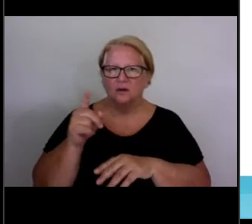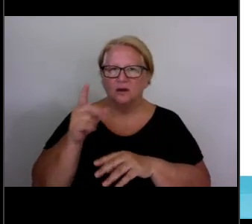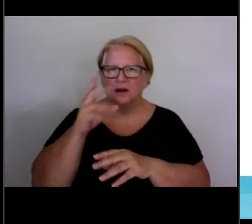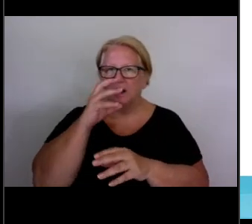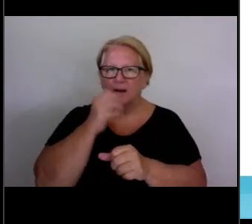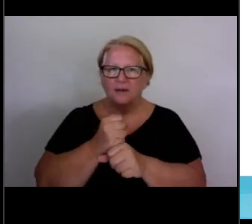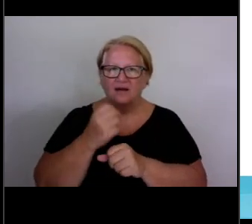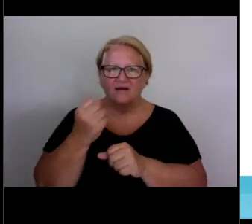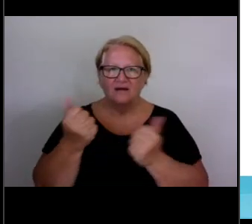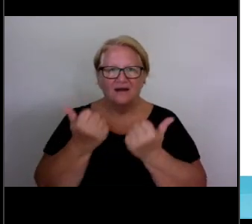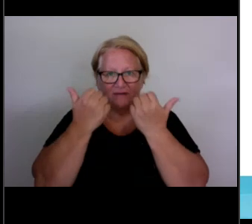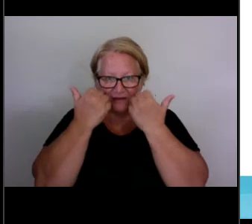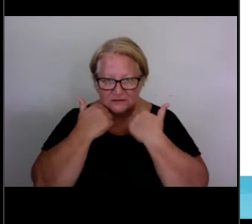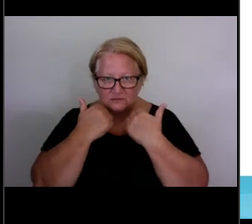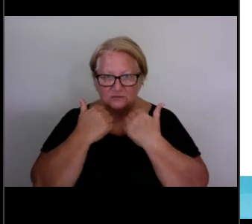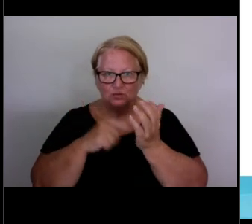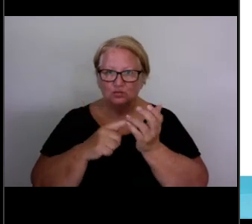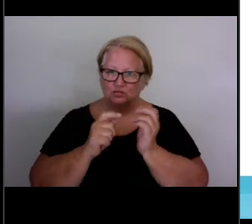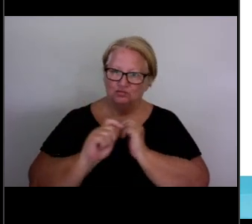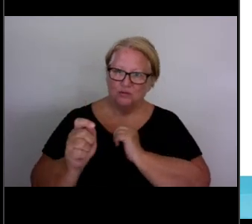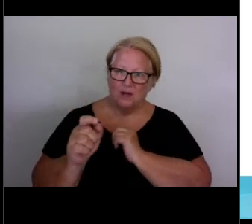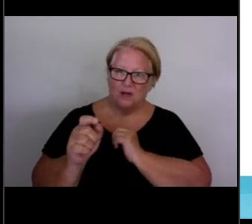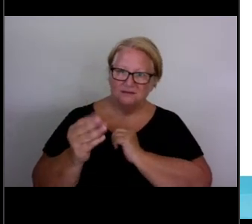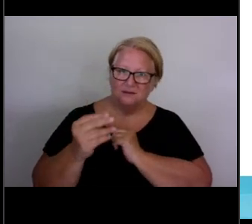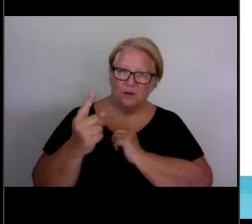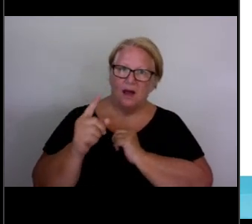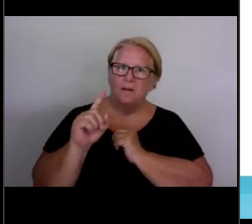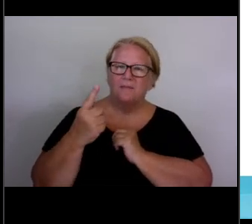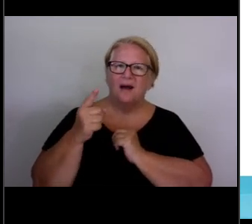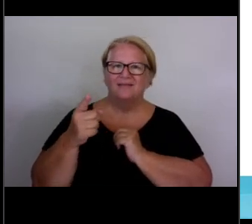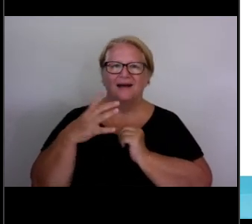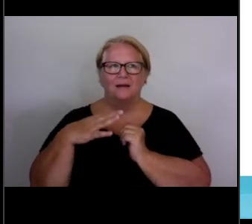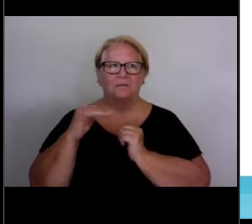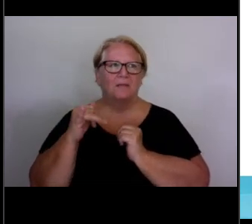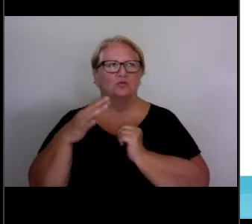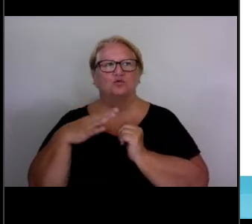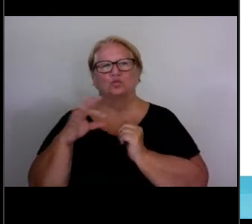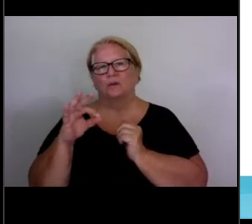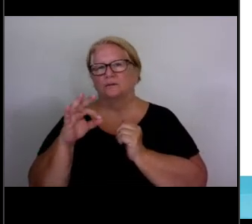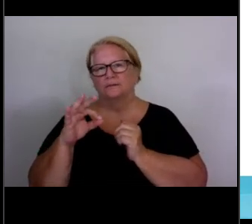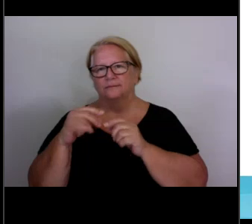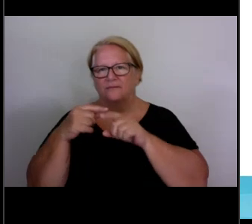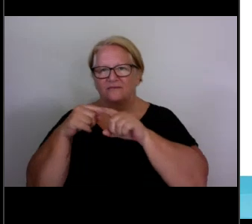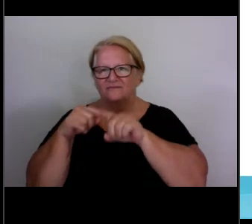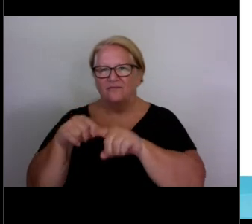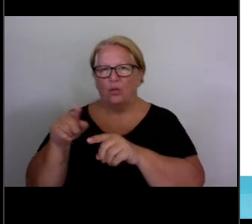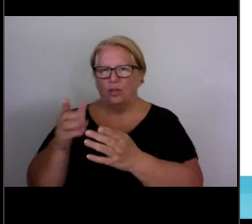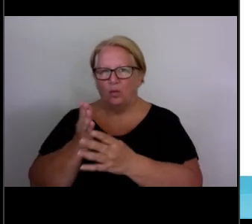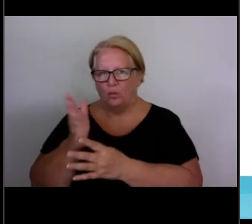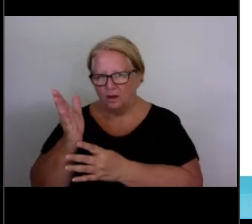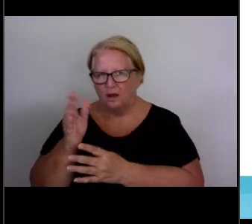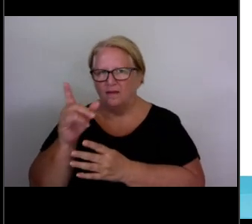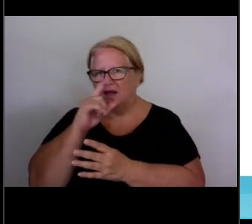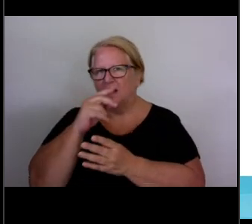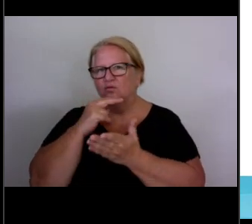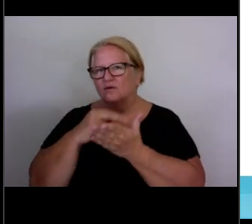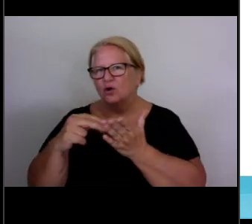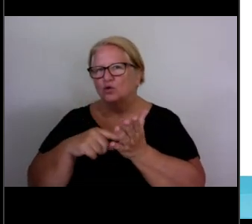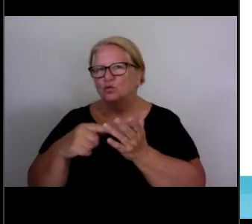enough evidence to charge somebody but doesn't necessarily want to go down that route, they can refer a